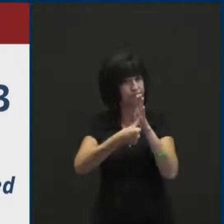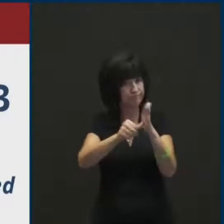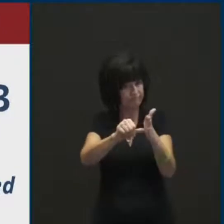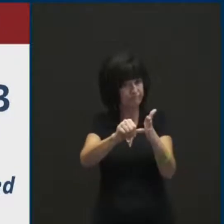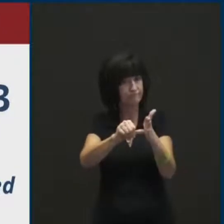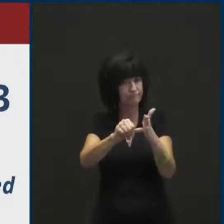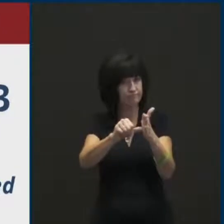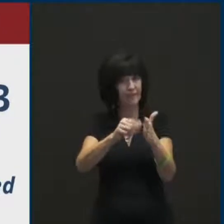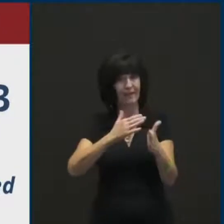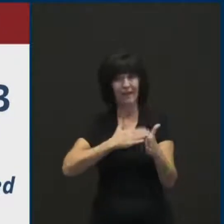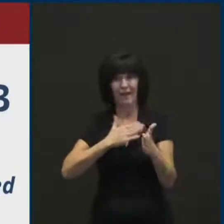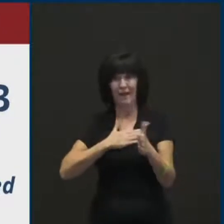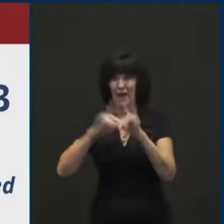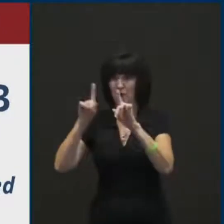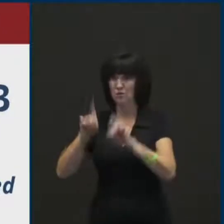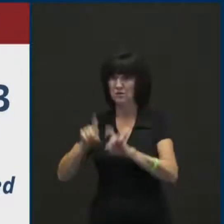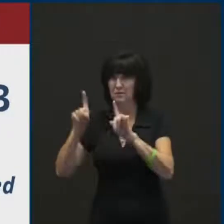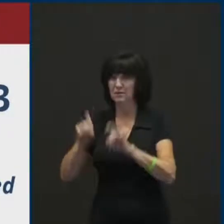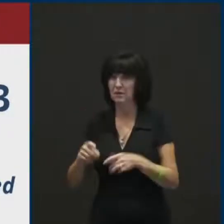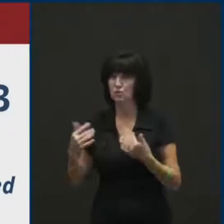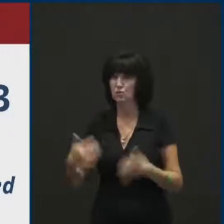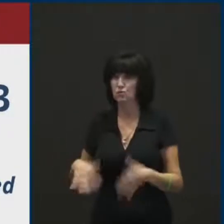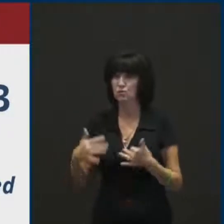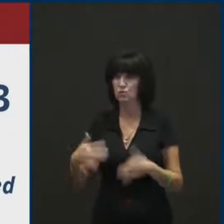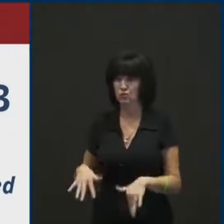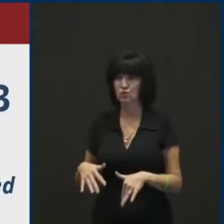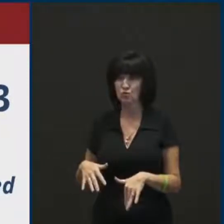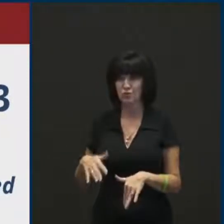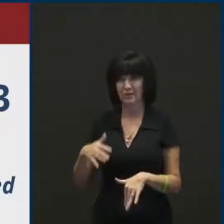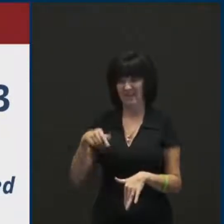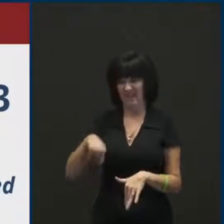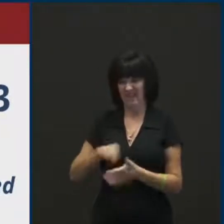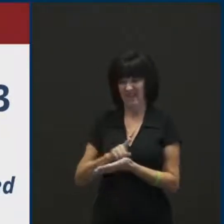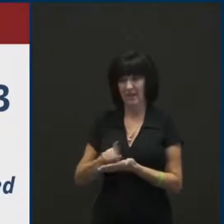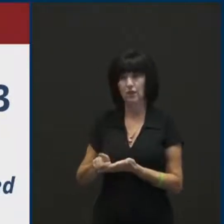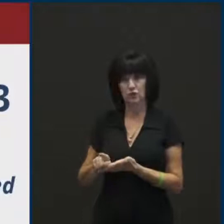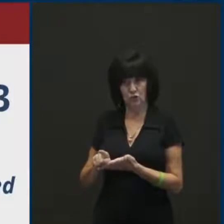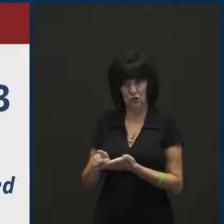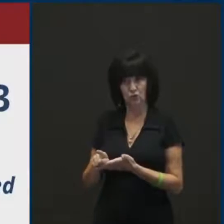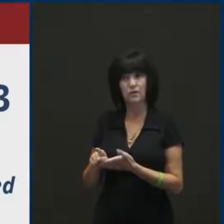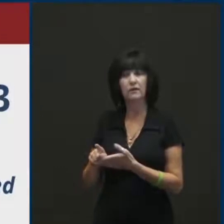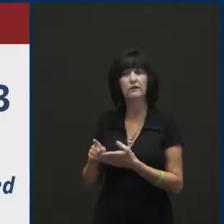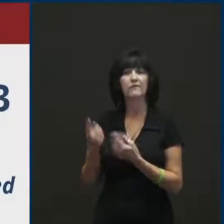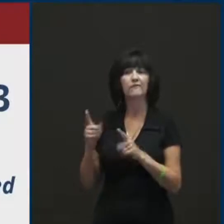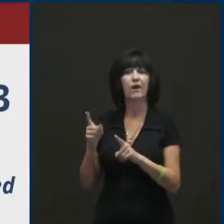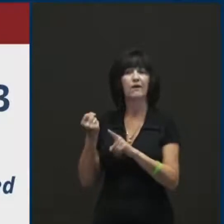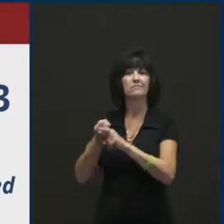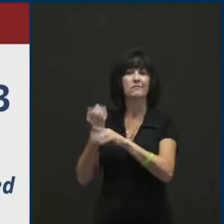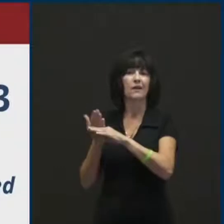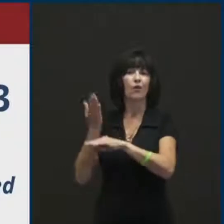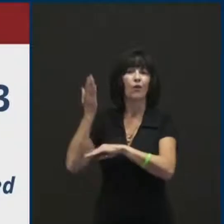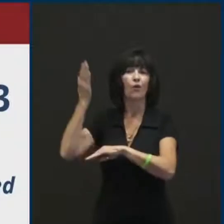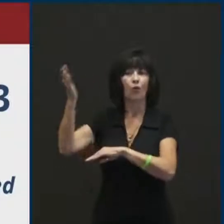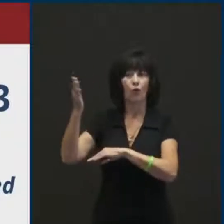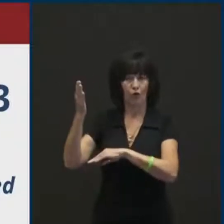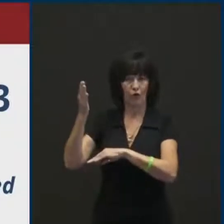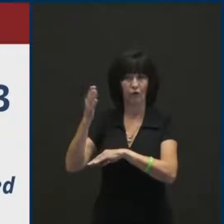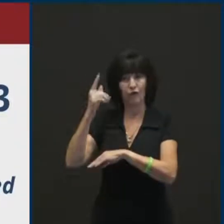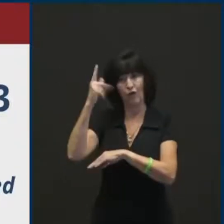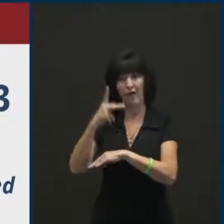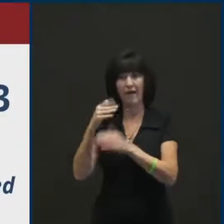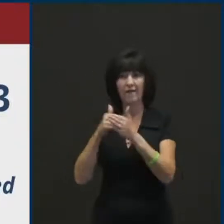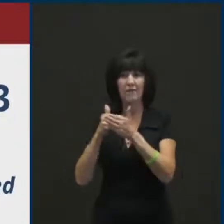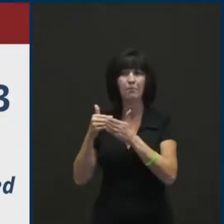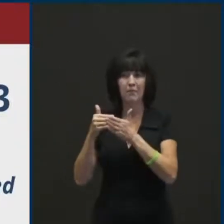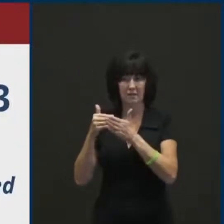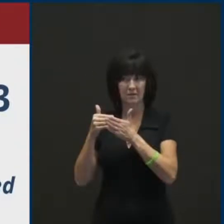emphasize our testing numbers. This past week, we went over 500,000 total tests administered. So we're now at